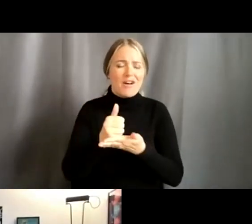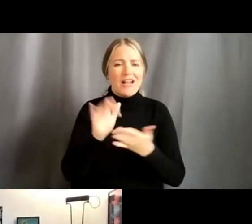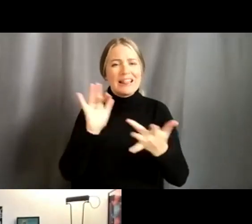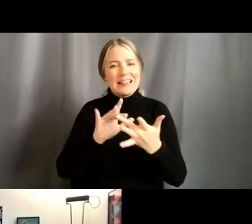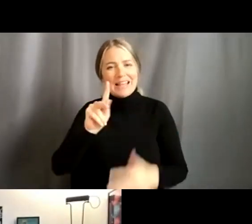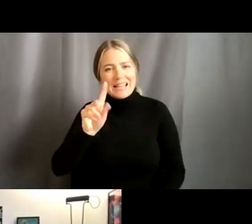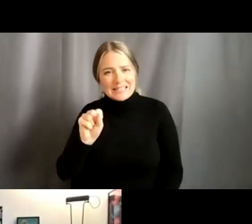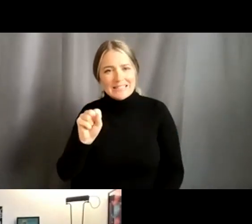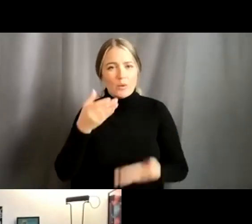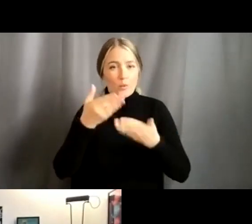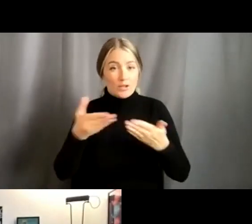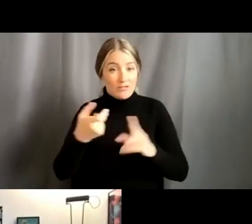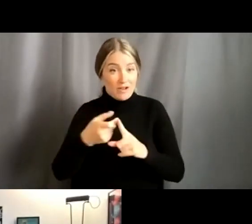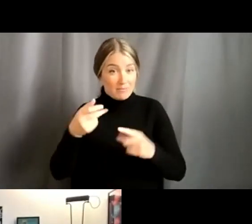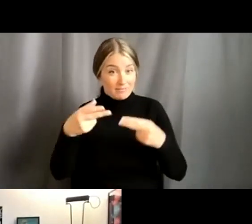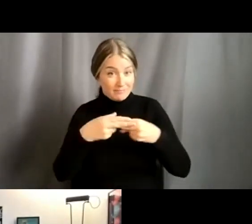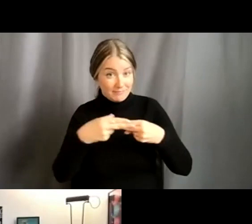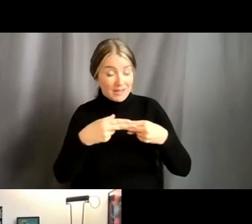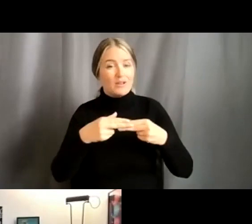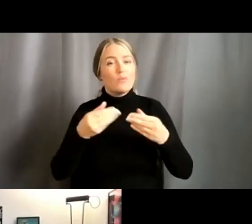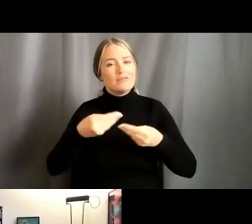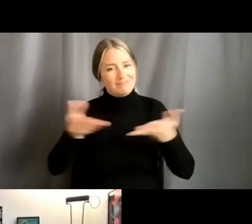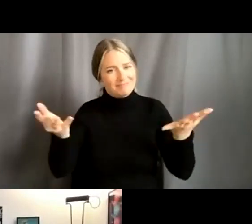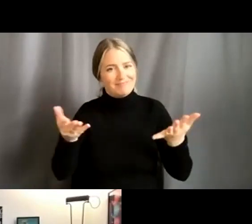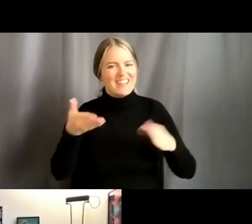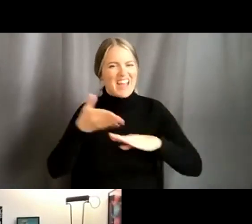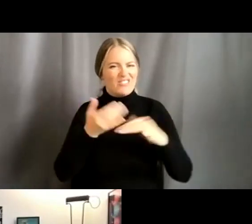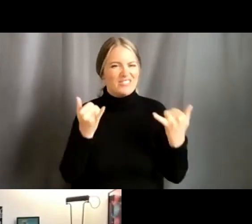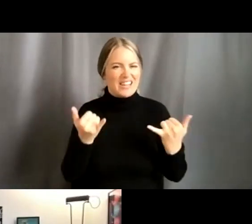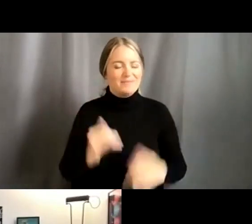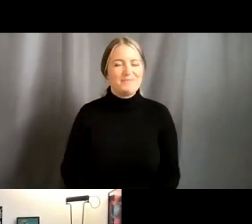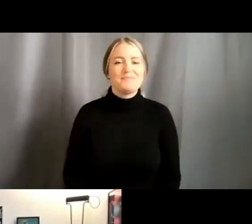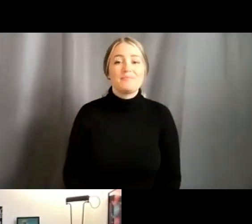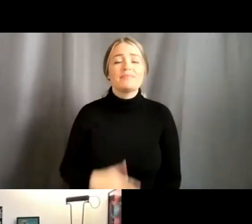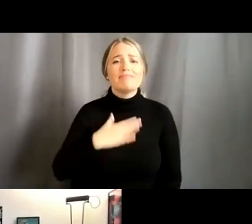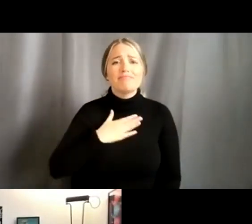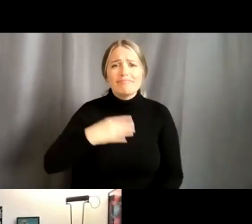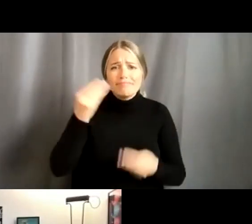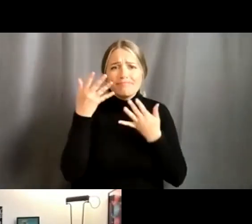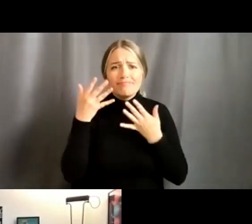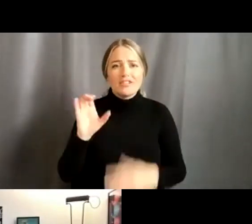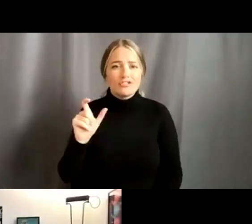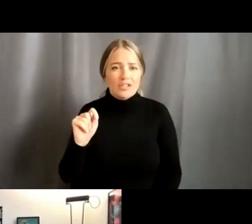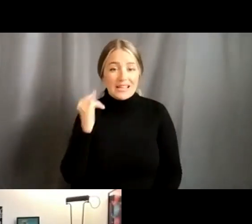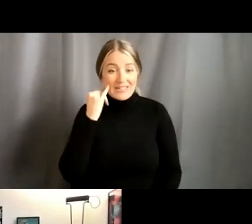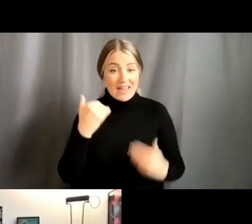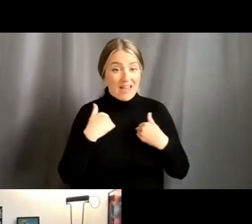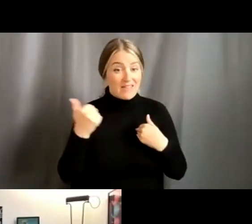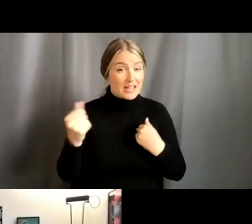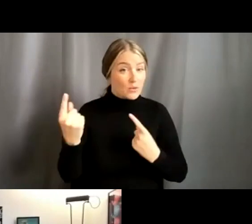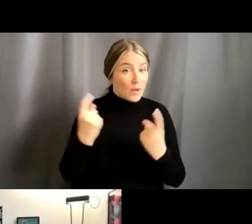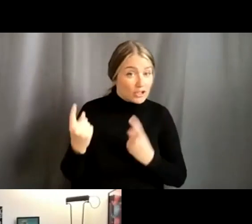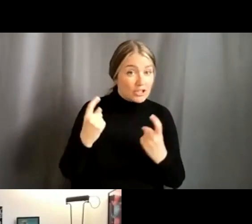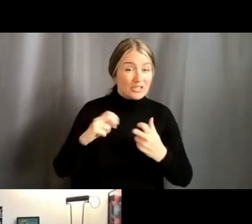slideshow presentations to registrants after today. Please do let us know via chat if you have any questions or issues at any